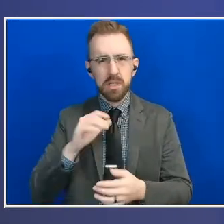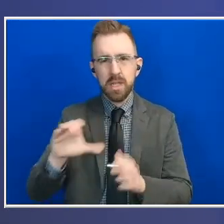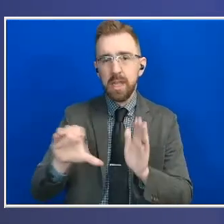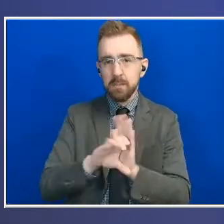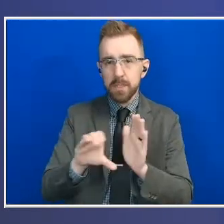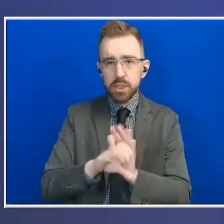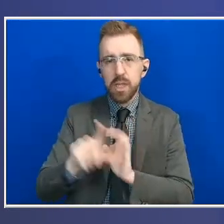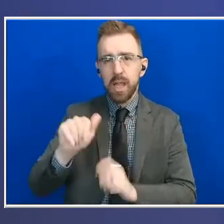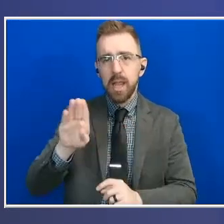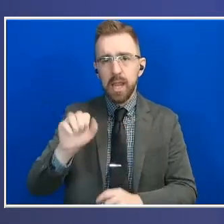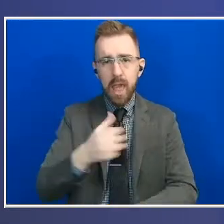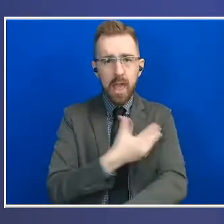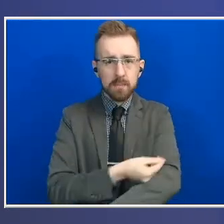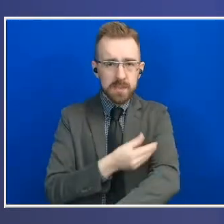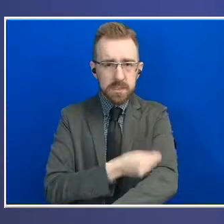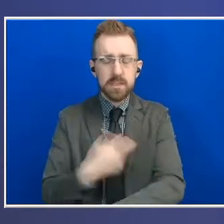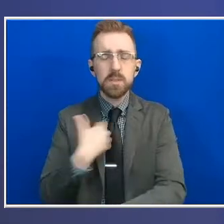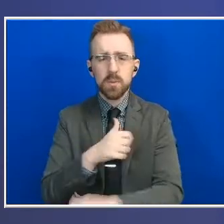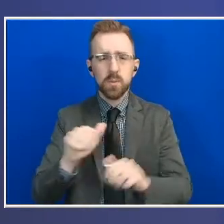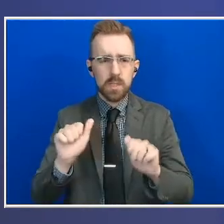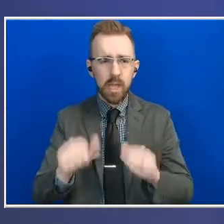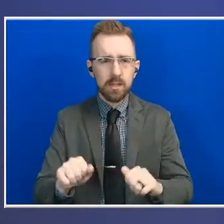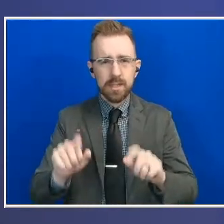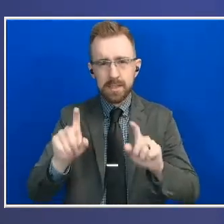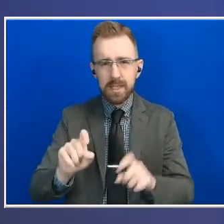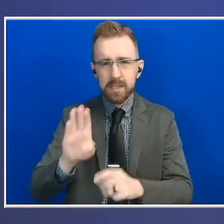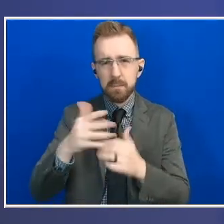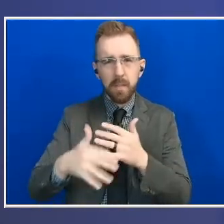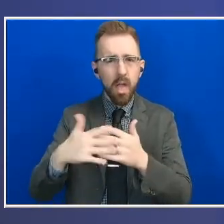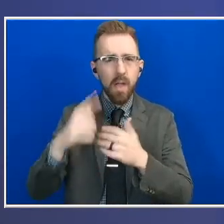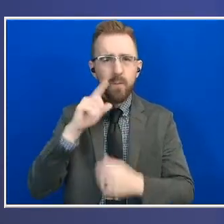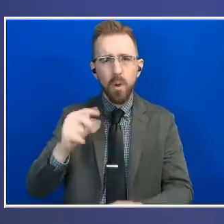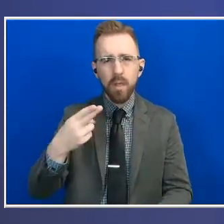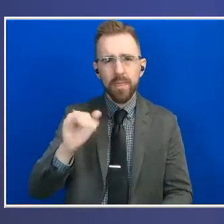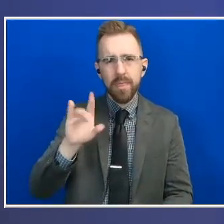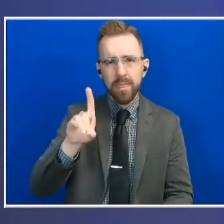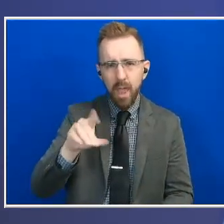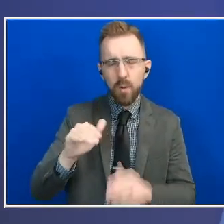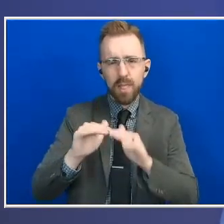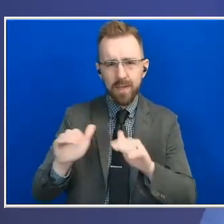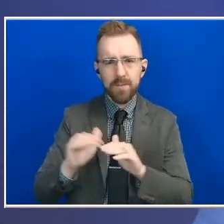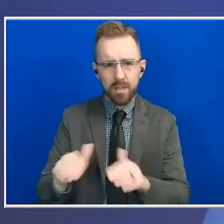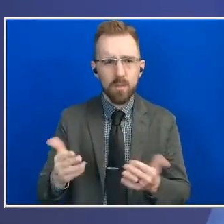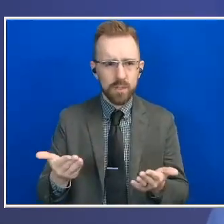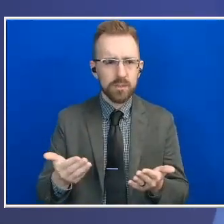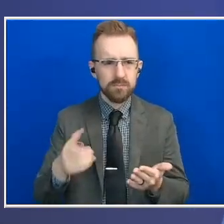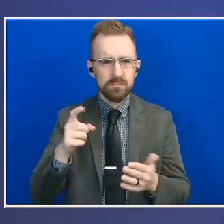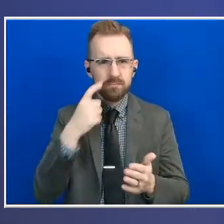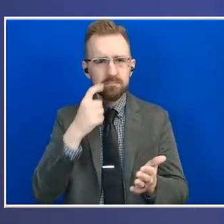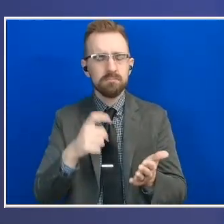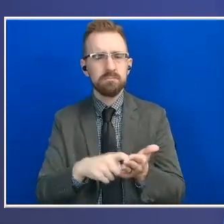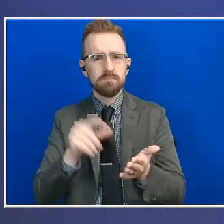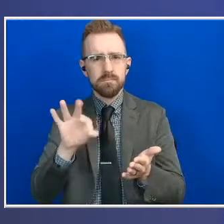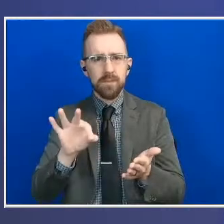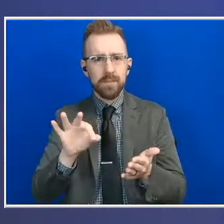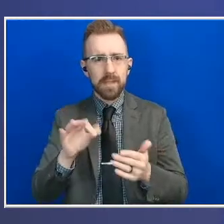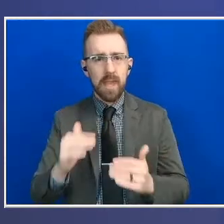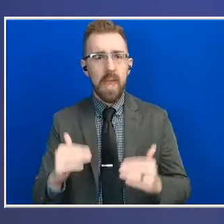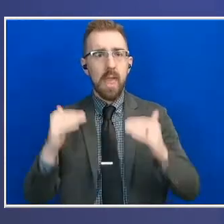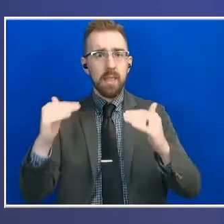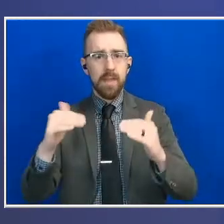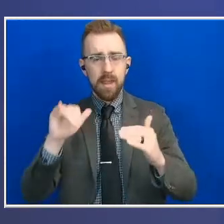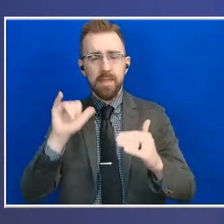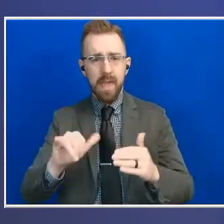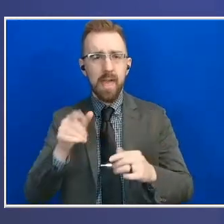can test blood for a thyroglobulin level, which is an indicator, if it's elevated, that there's a